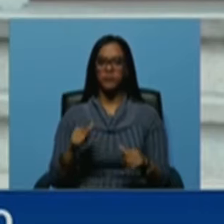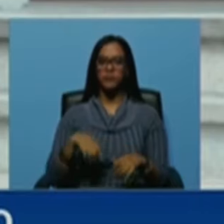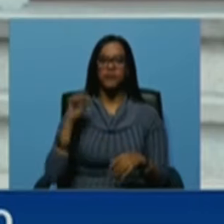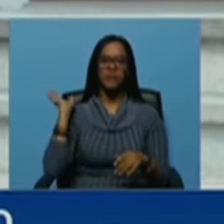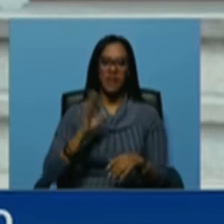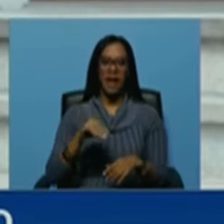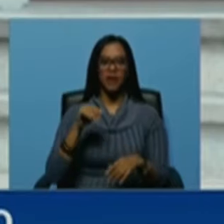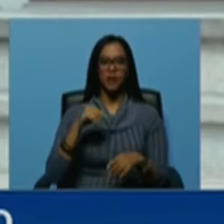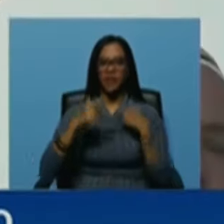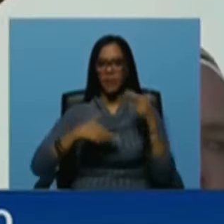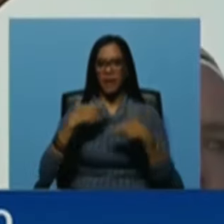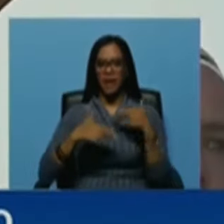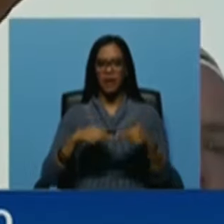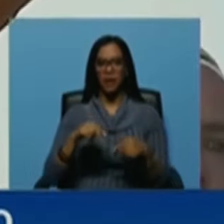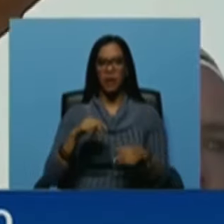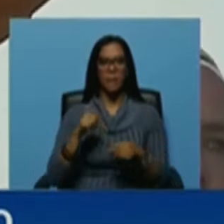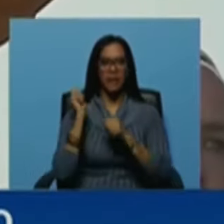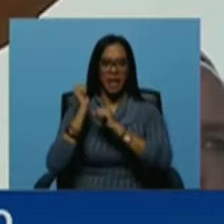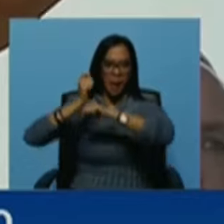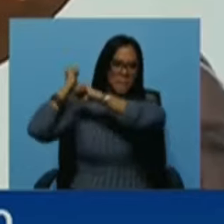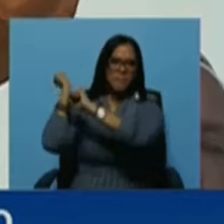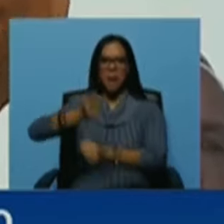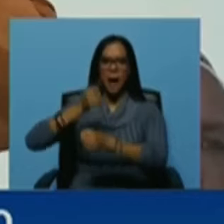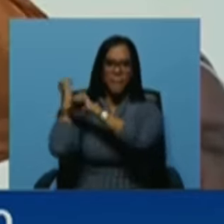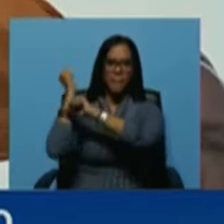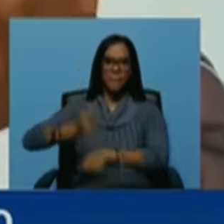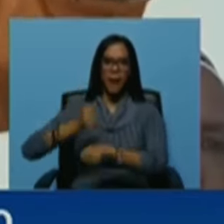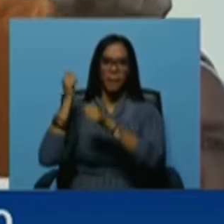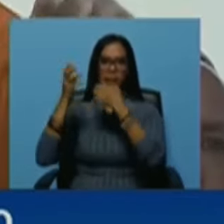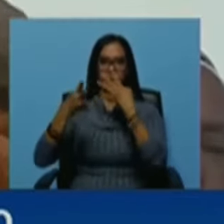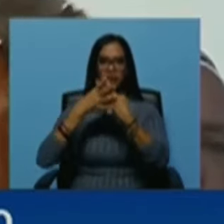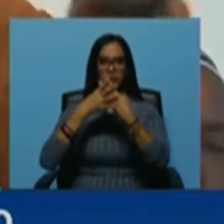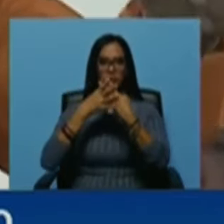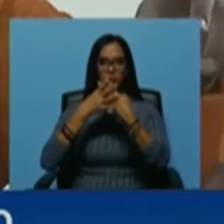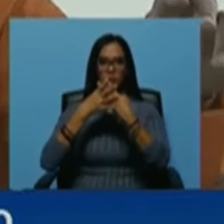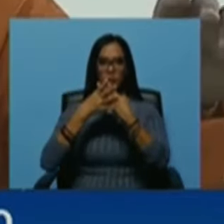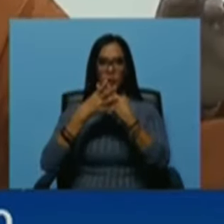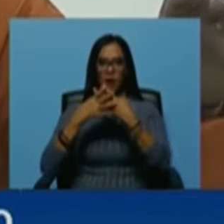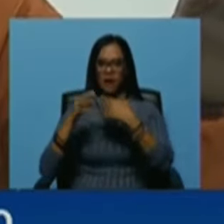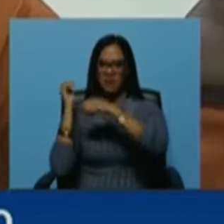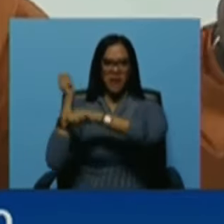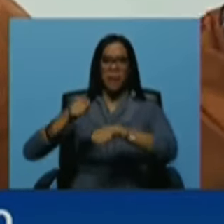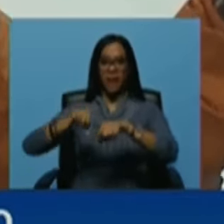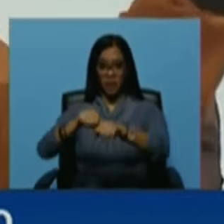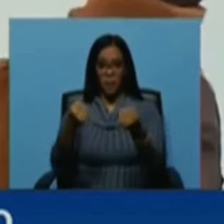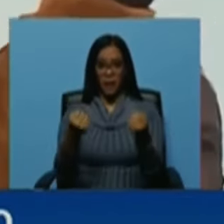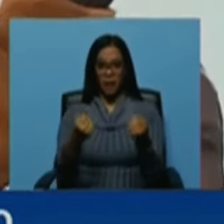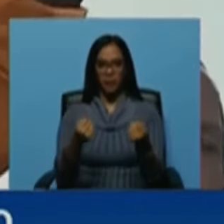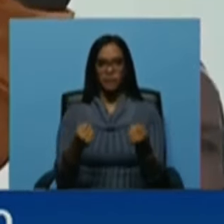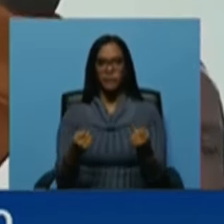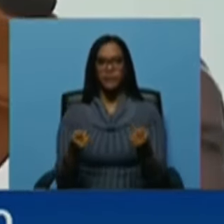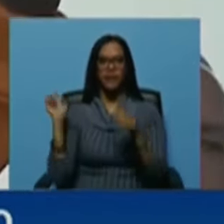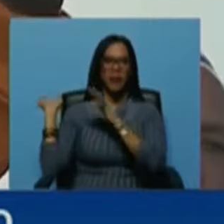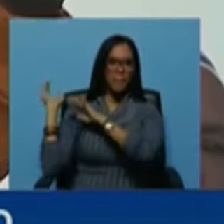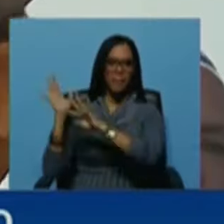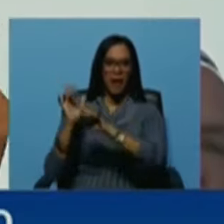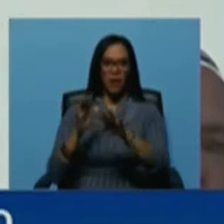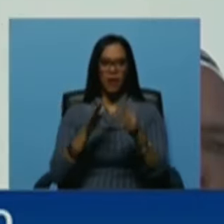arrived. The criminals arrived here and they began hitting with a tube to the wall to knock it